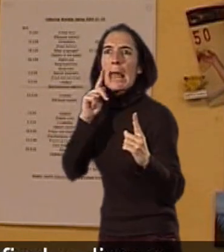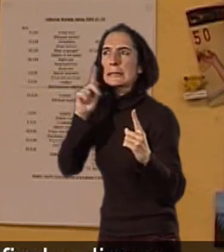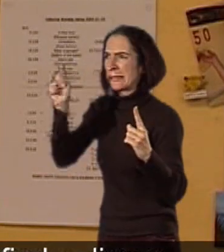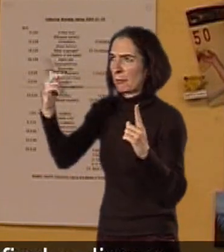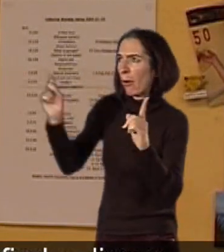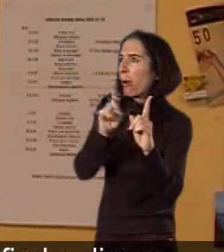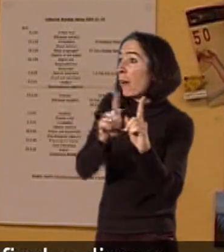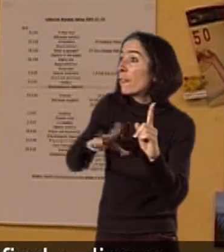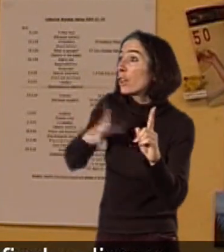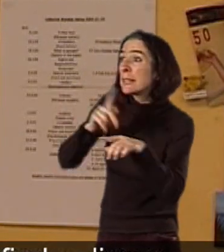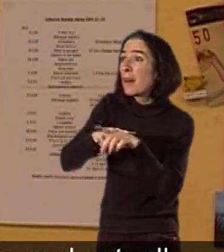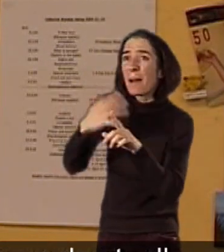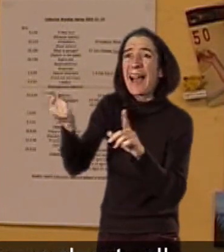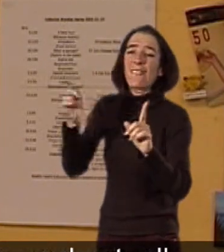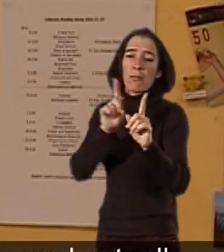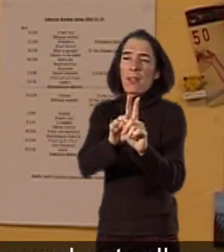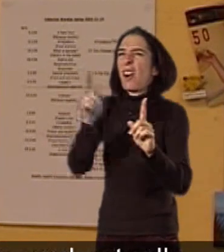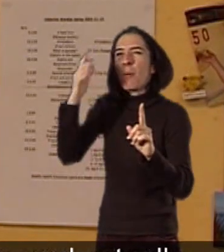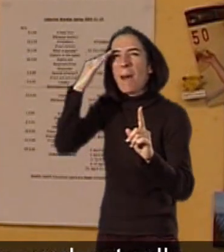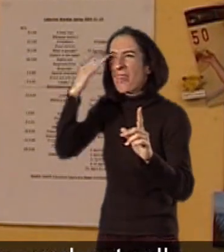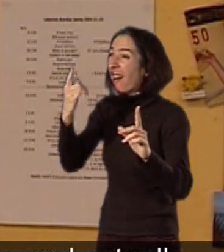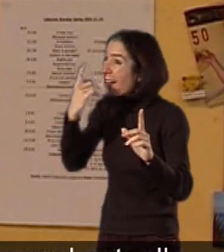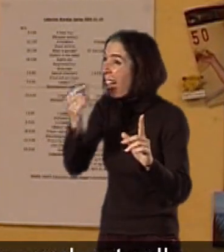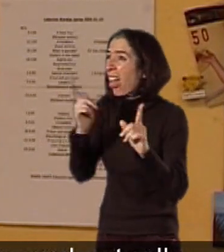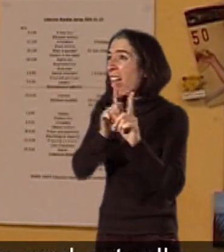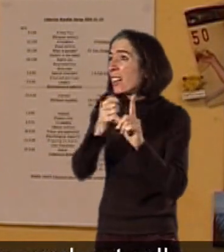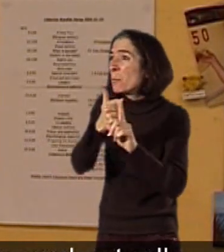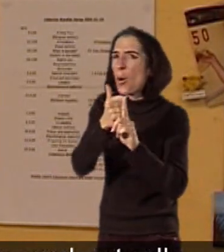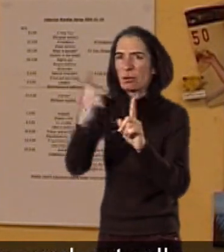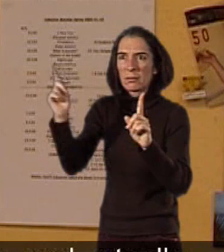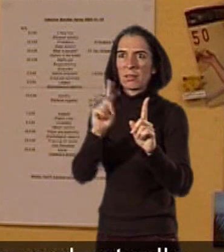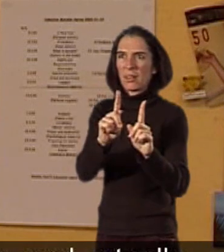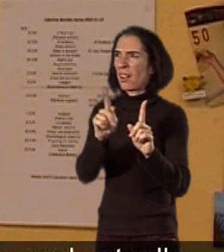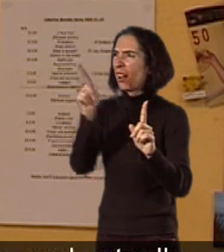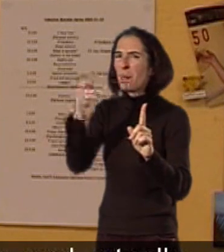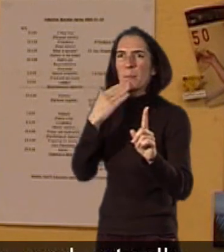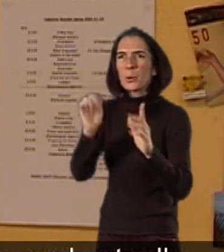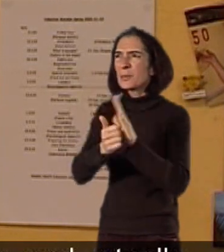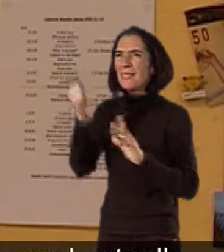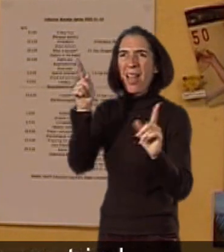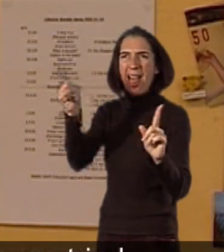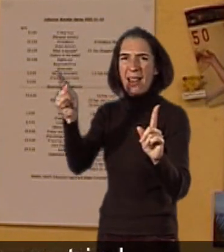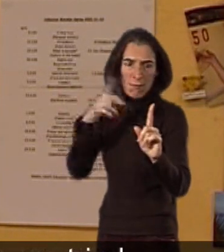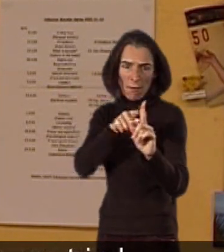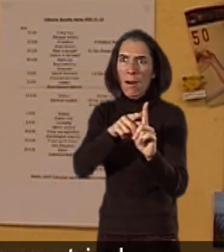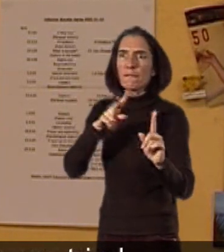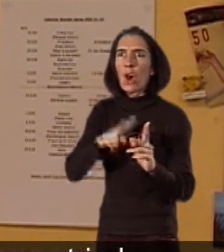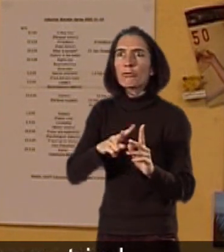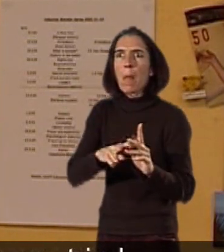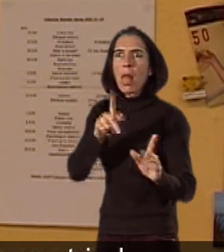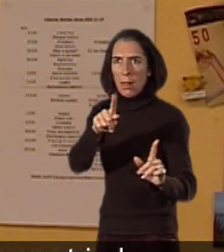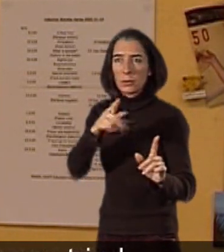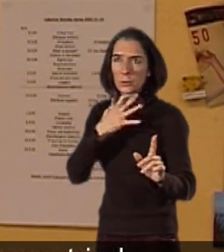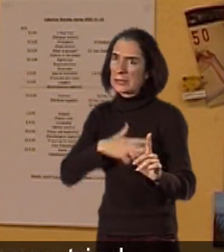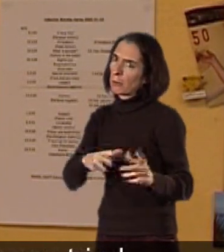supervisor who'd got some spare time, a mum who'd got some spare time, and actually we're putting our most vulnerable children with the least